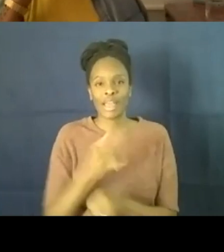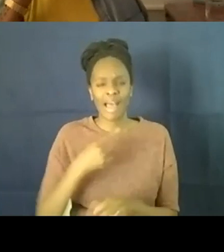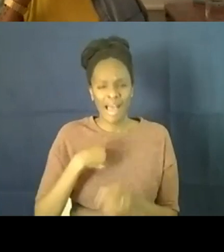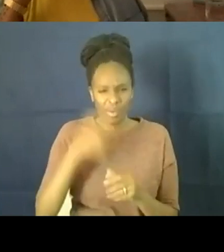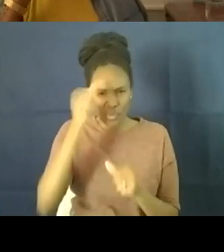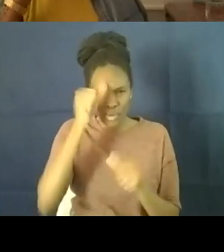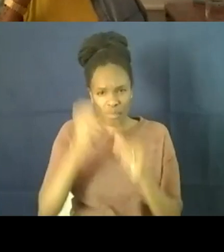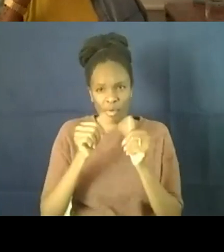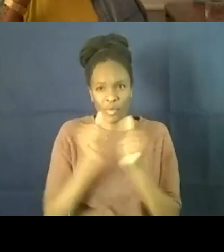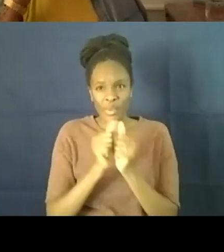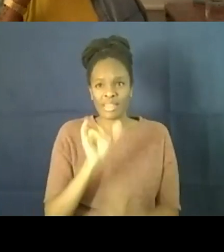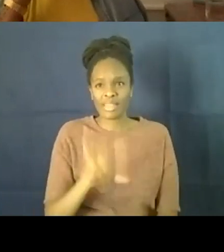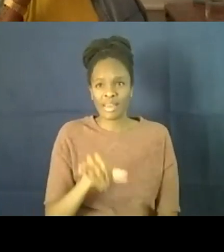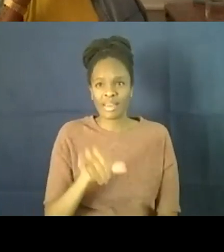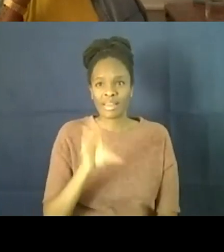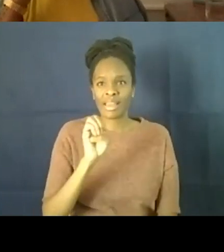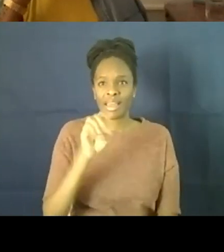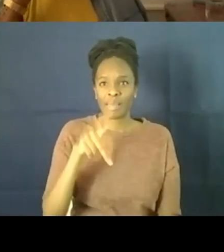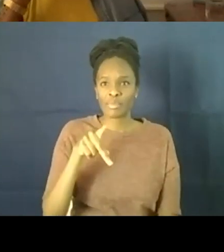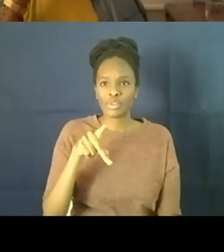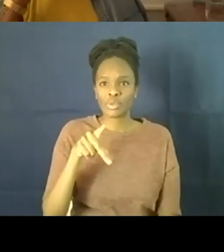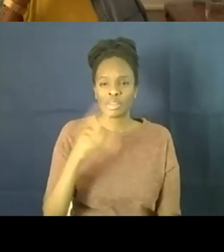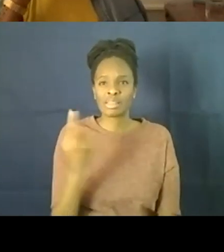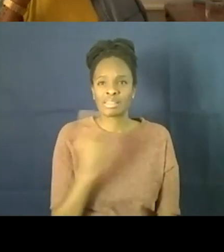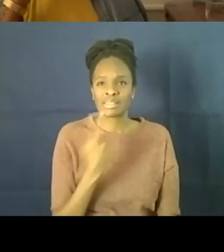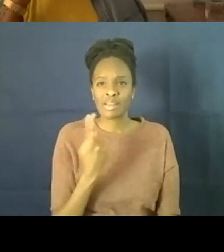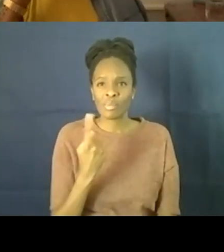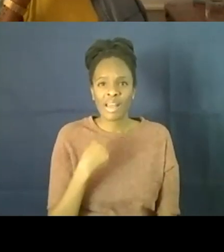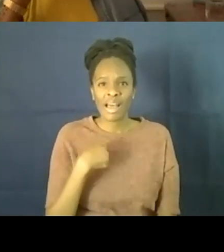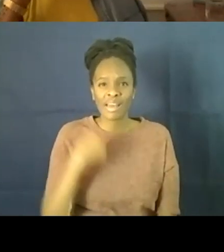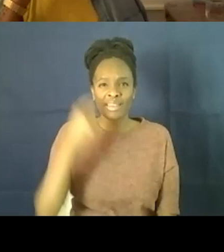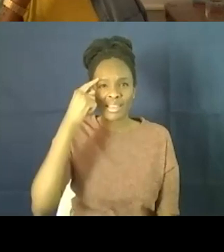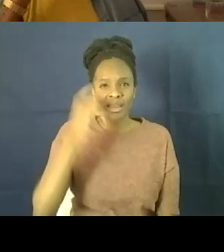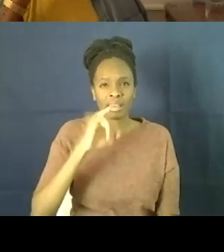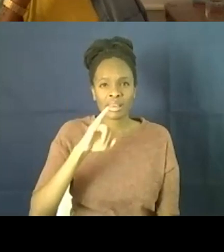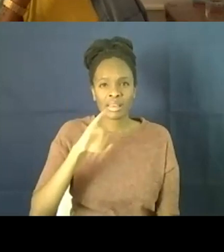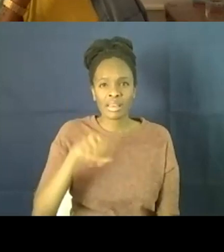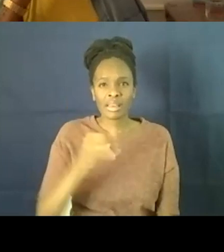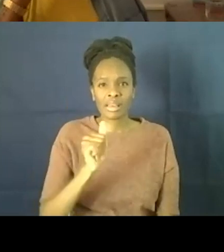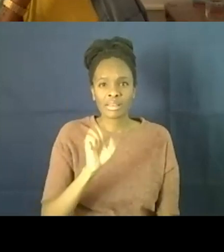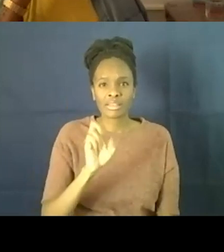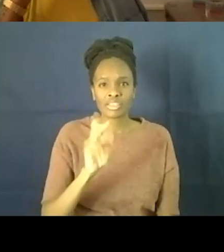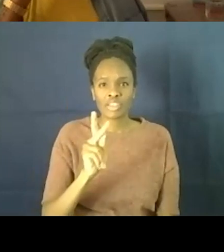that episode, somebody, I think maybe Jack, it was you, it was like the reference was Nixon Frost,